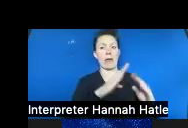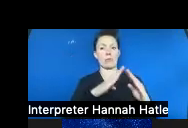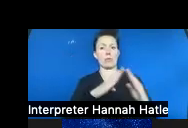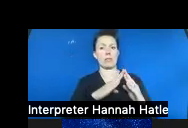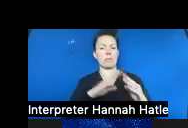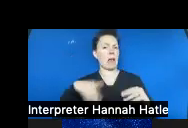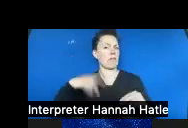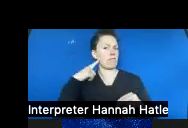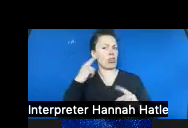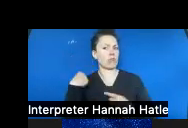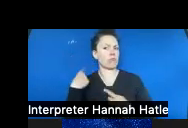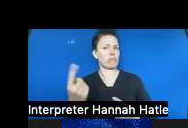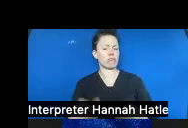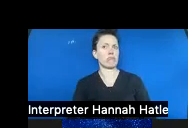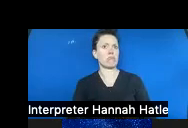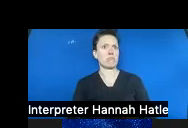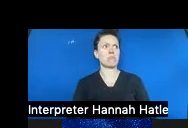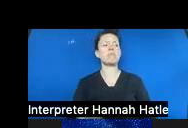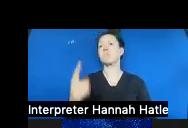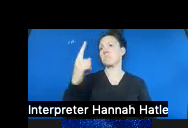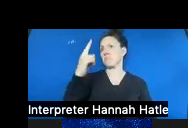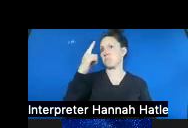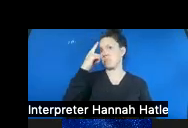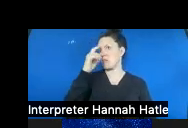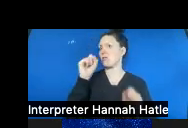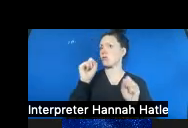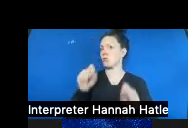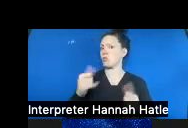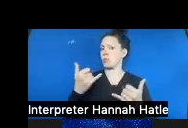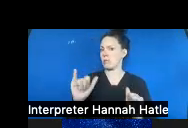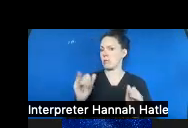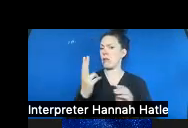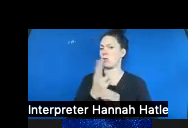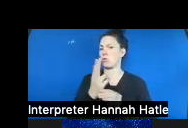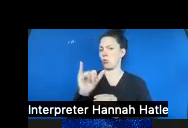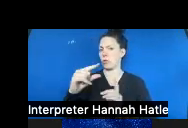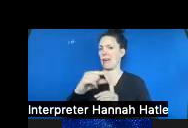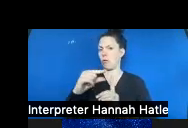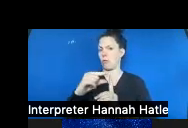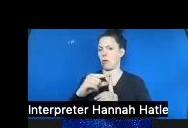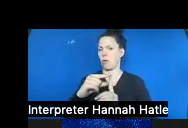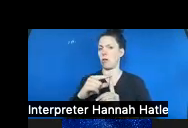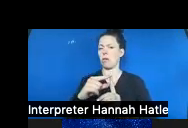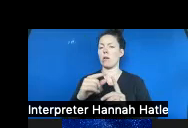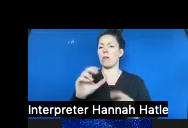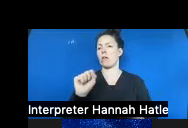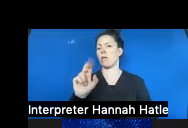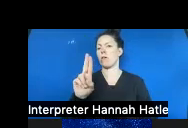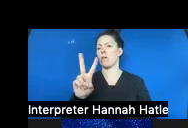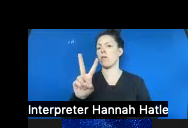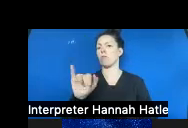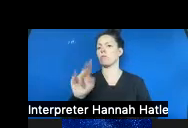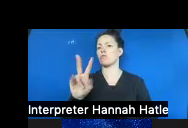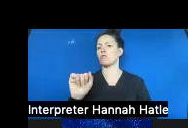I think it could still be used. Yeah. Survival sex would also be